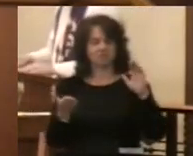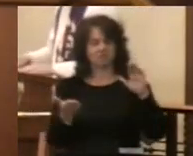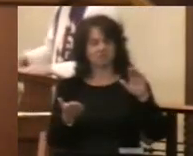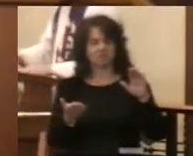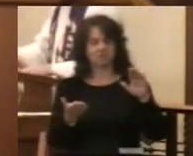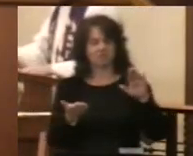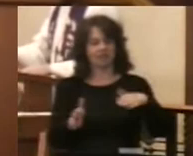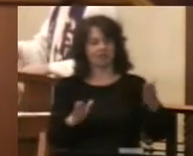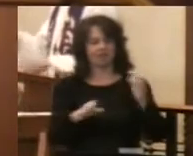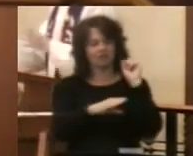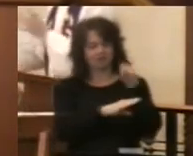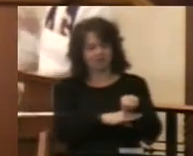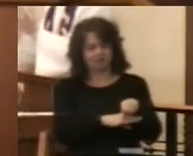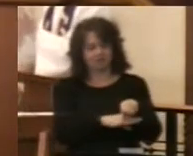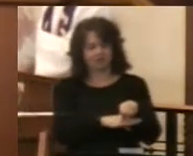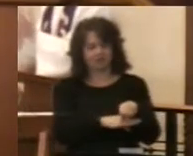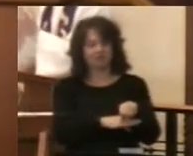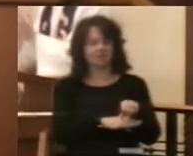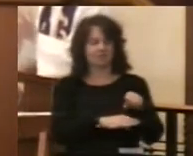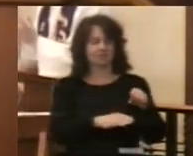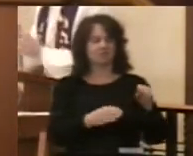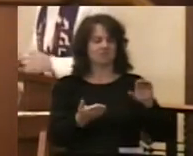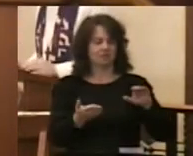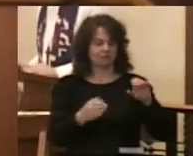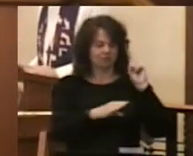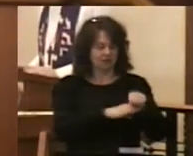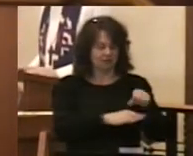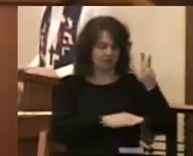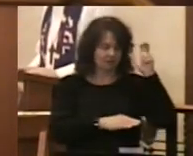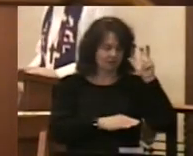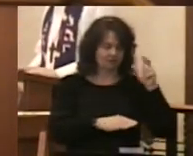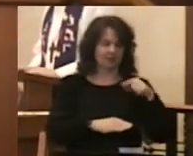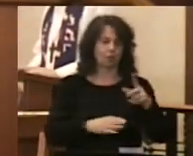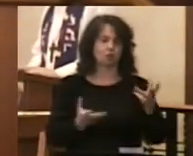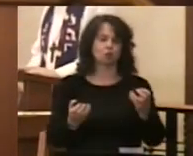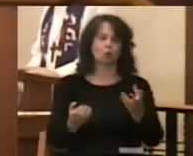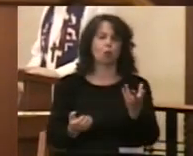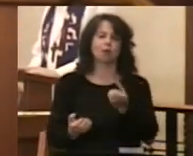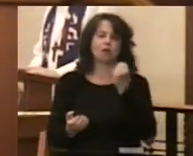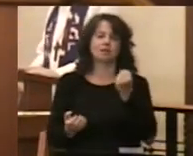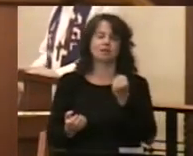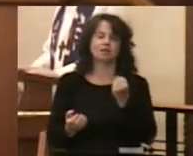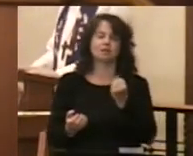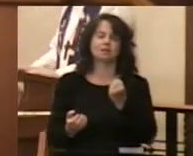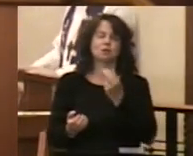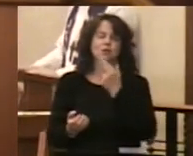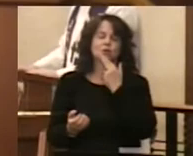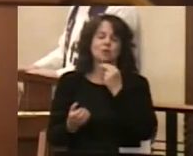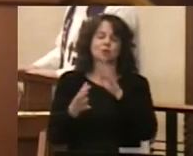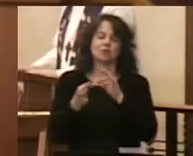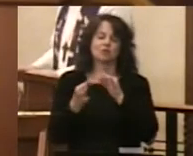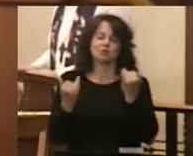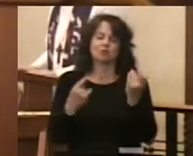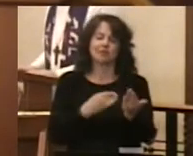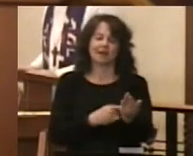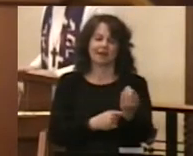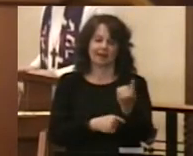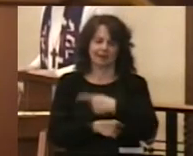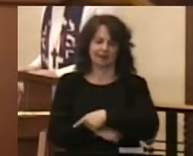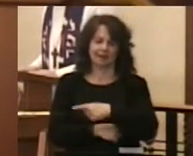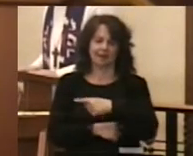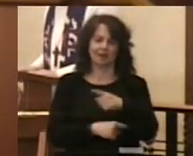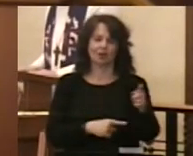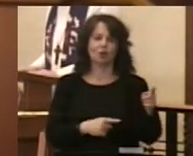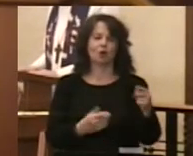your sake. So I want you to hold on to this sweet grape today. Now you are holy